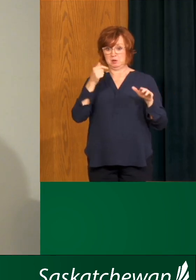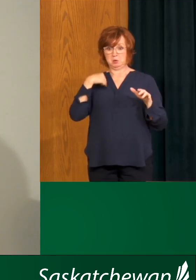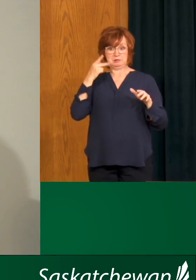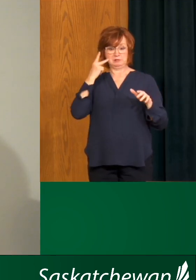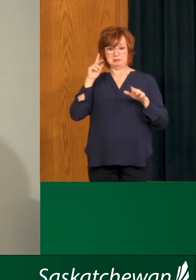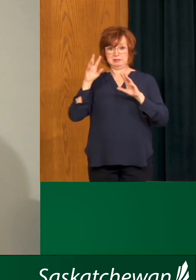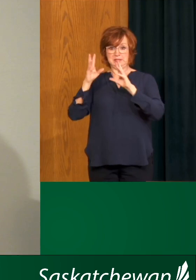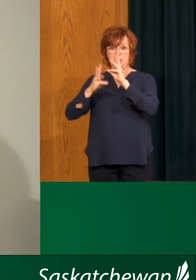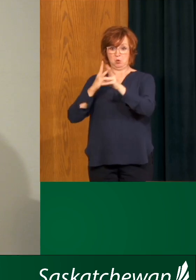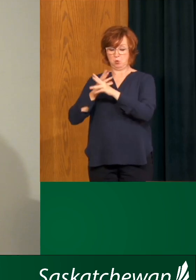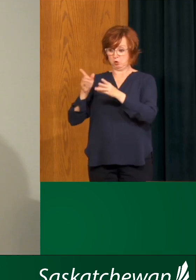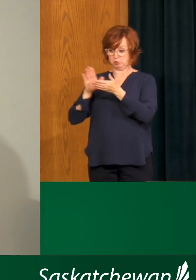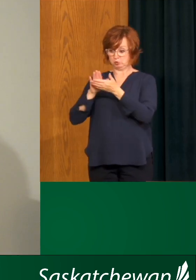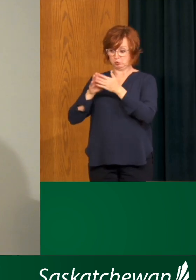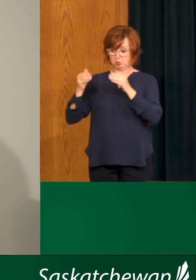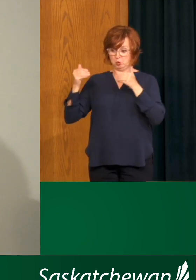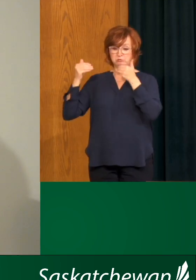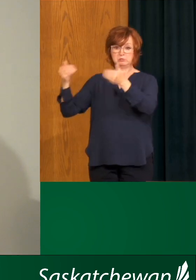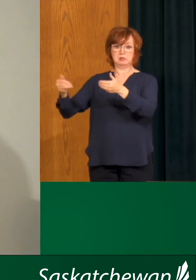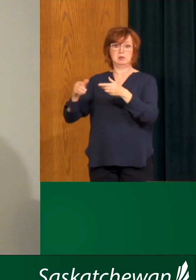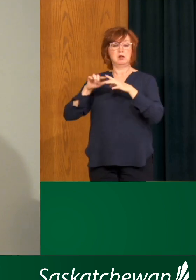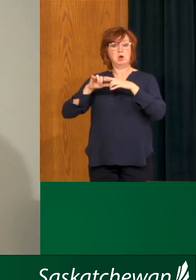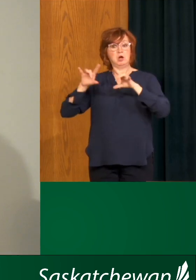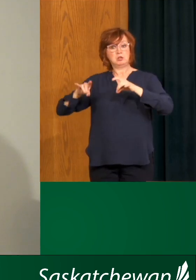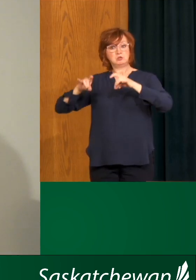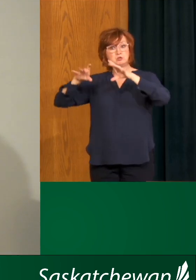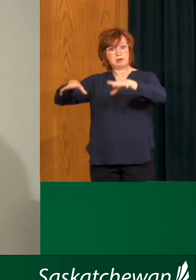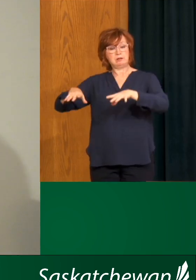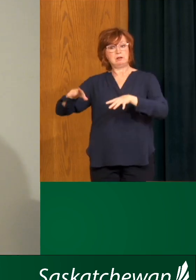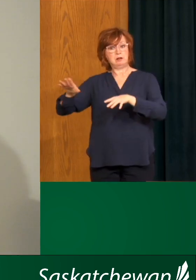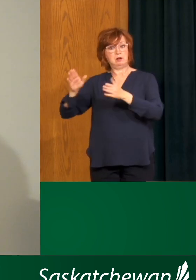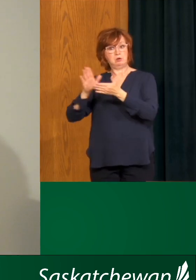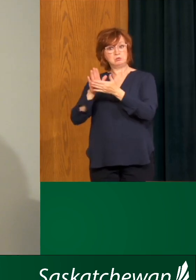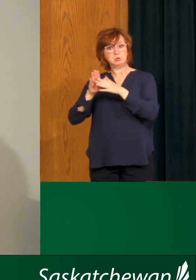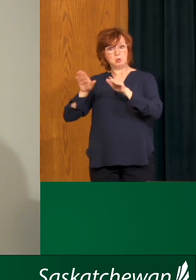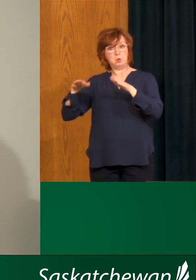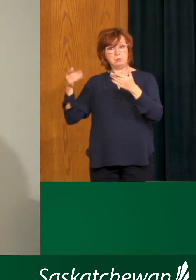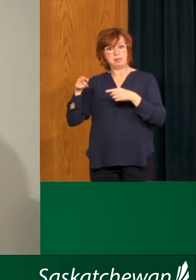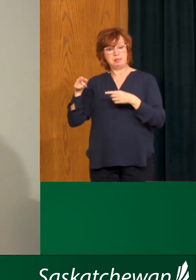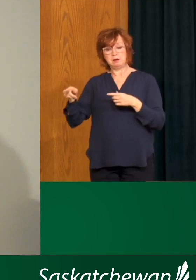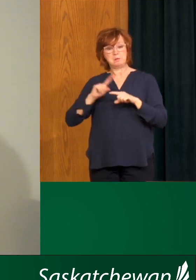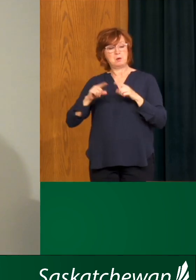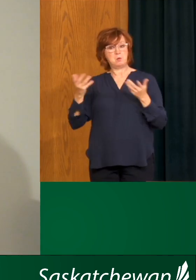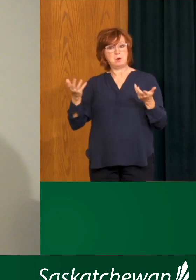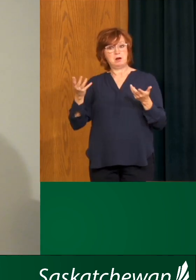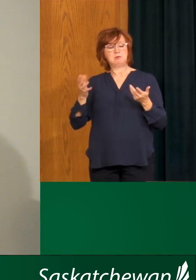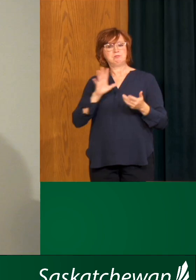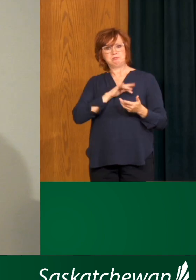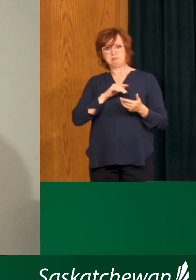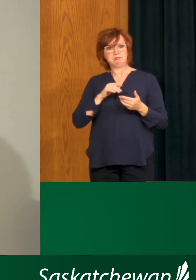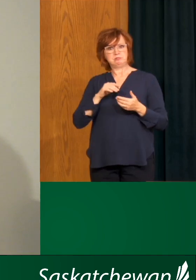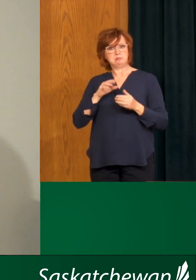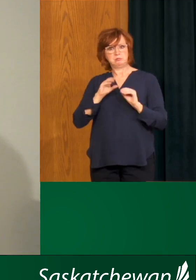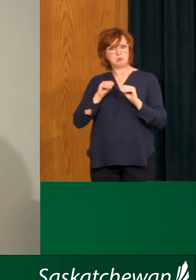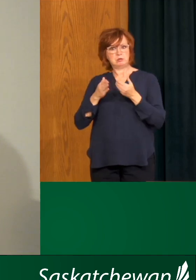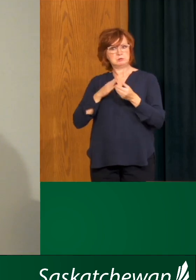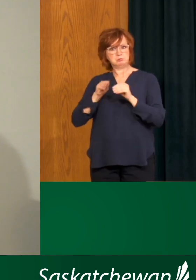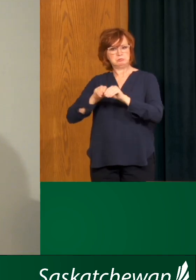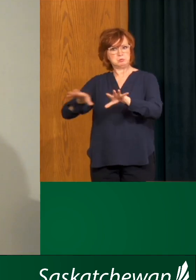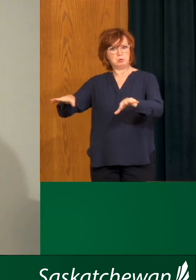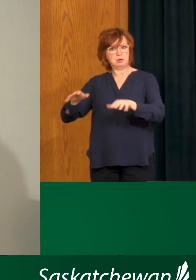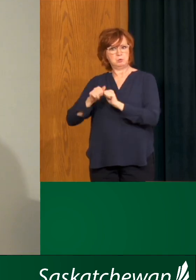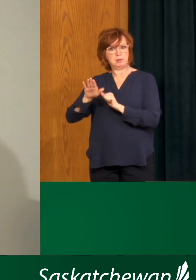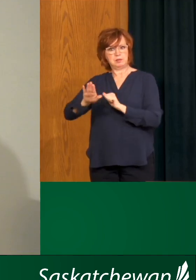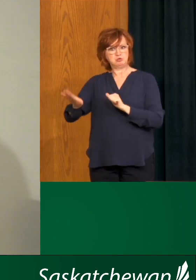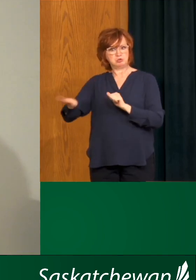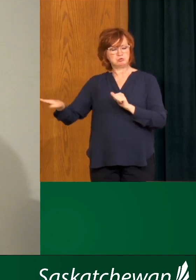world where schools have opened, Australia, for example. And we'll continue to learn from the example of jurisdictions that have opened schools.